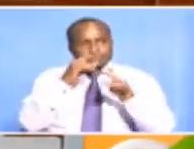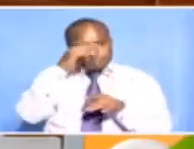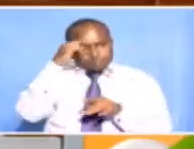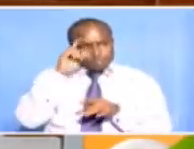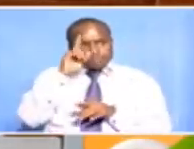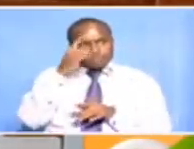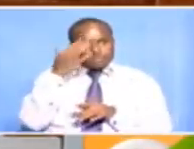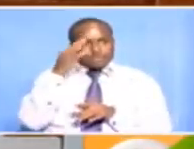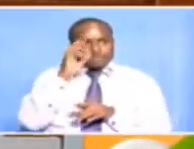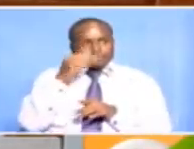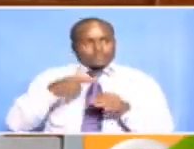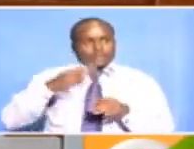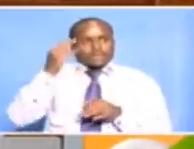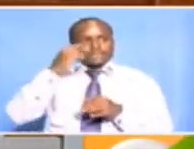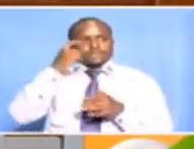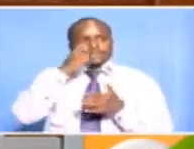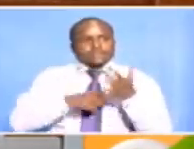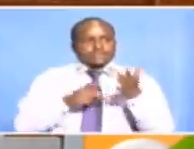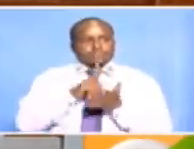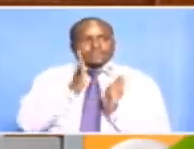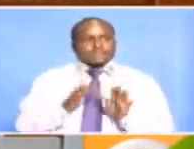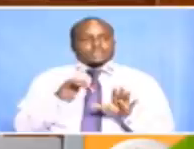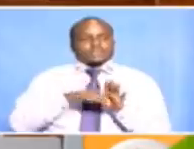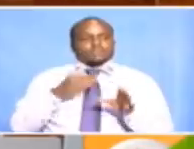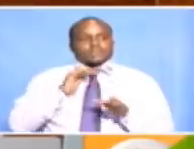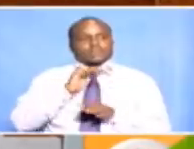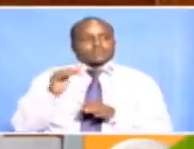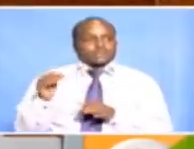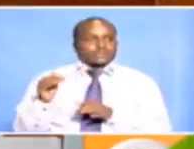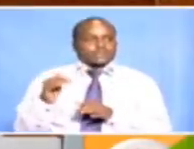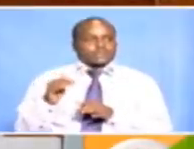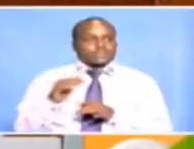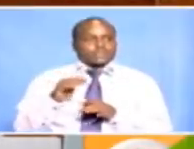highest taxpayers in my county. But that day I was a bit